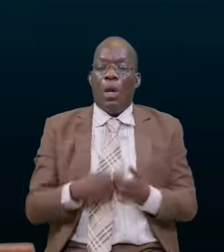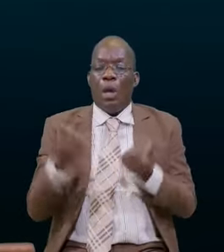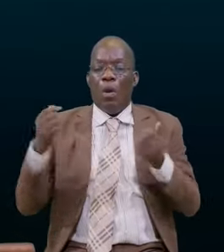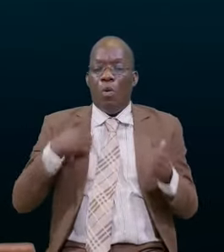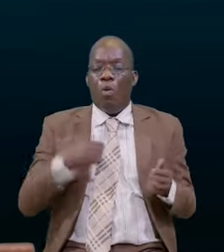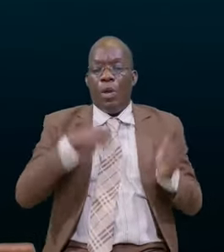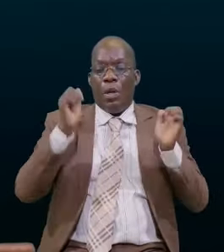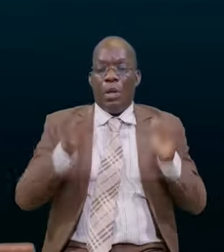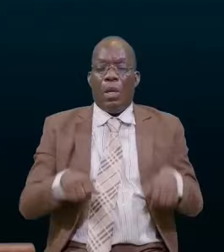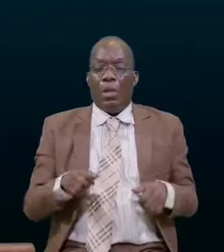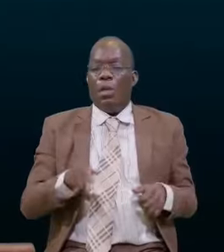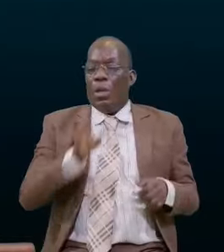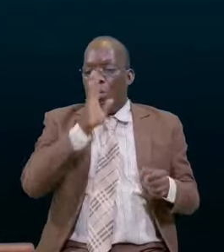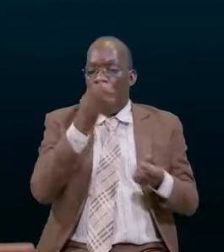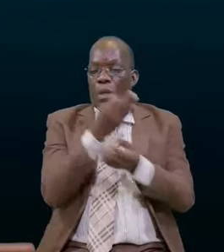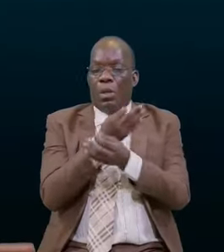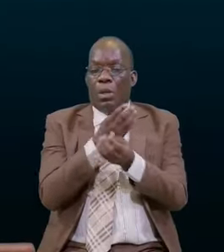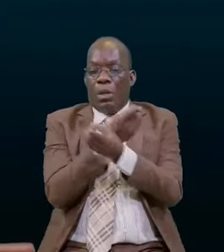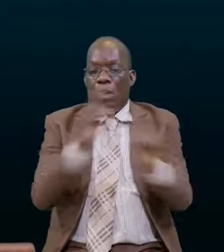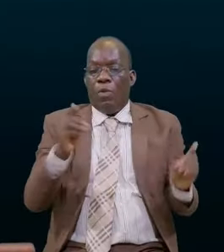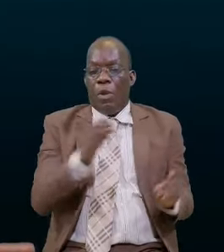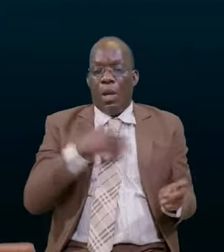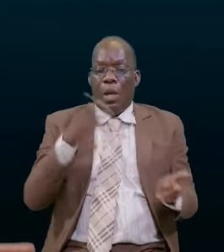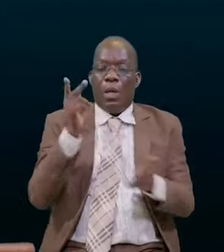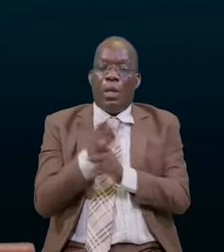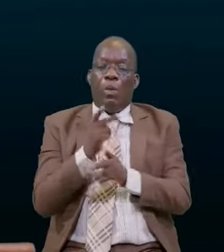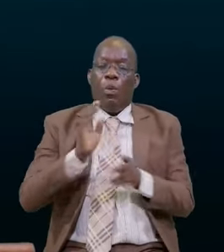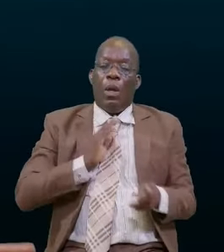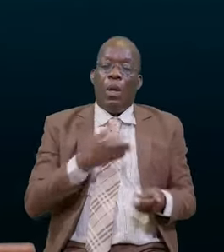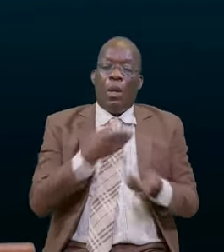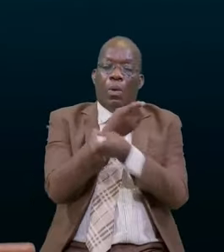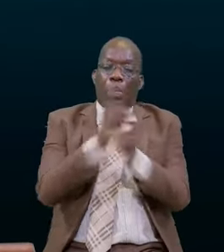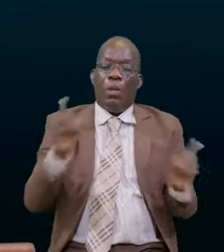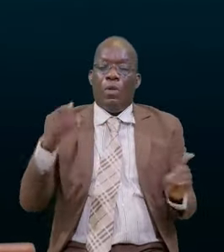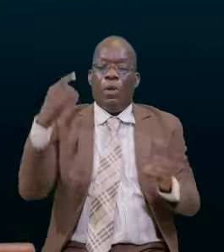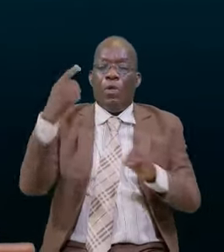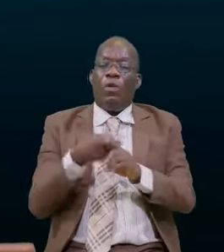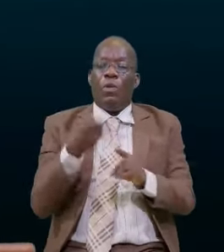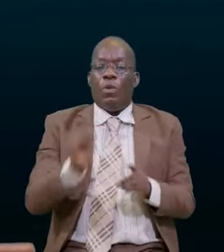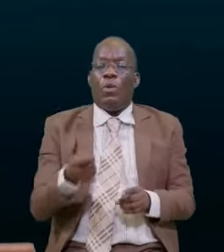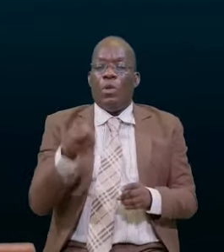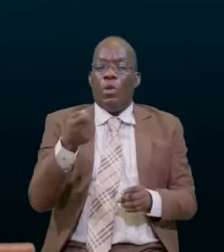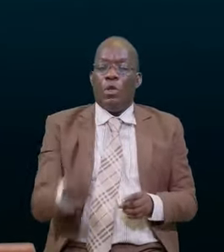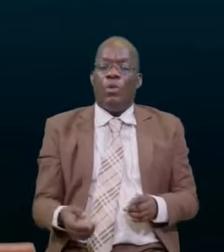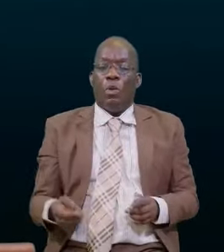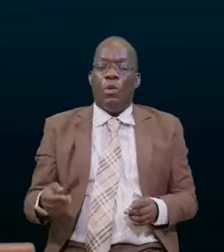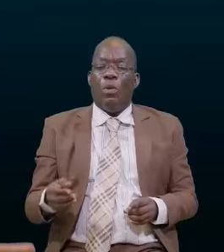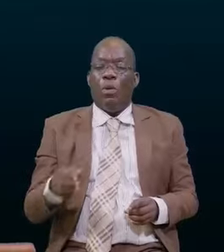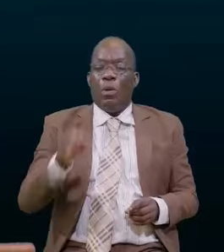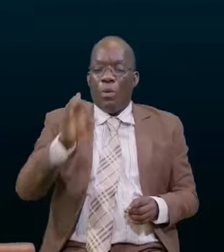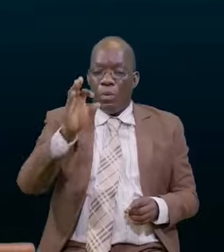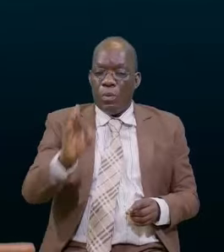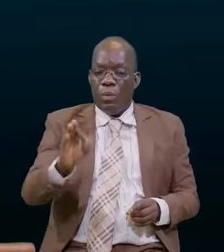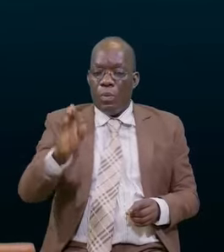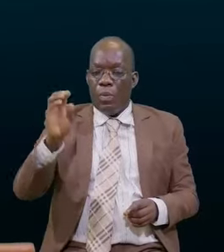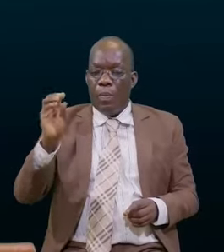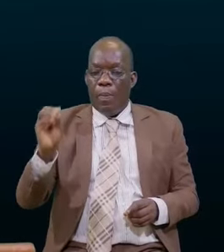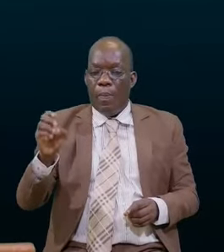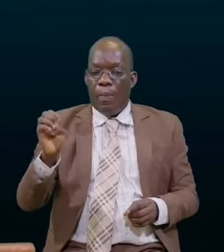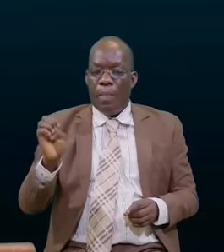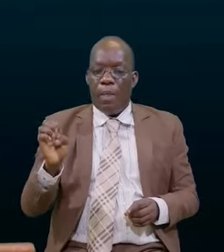delivered and maintain our deliverance from the little little boxes and how we can be kept from all the